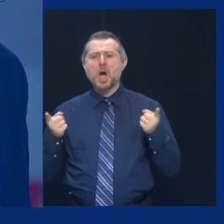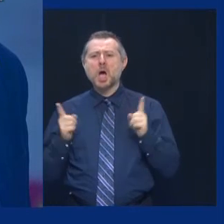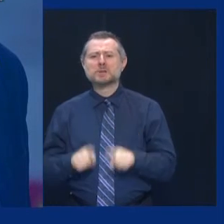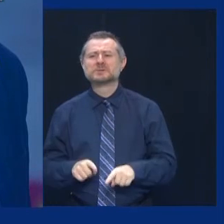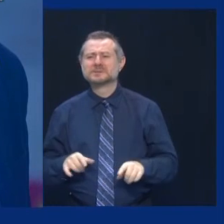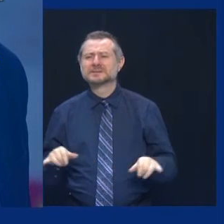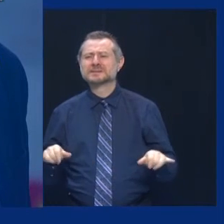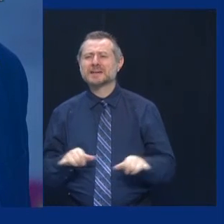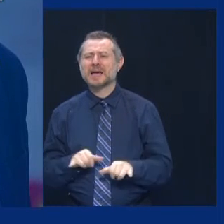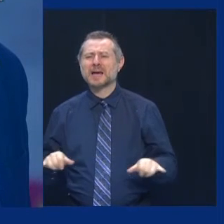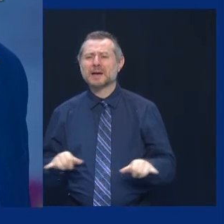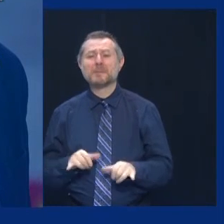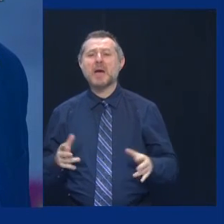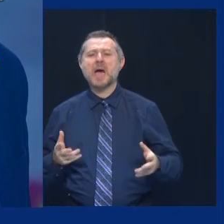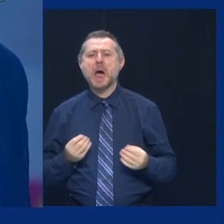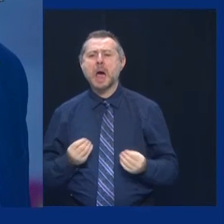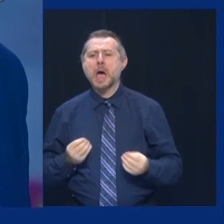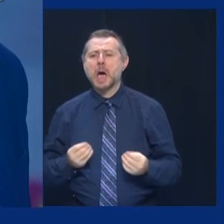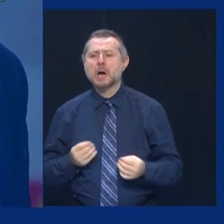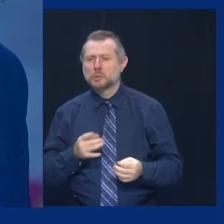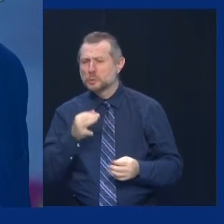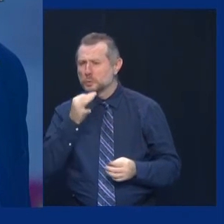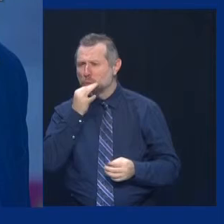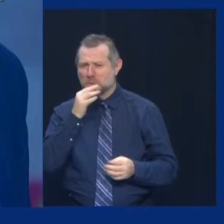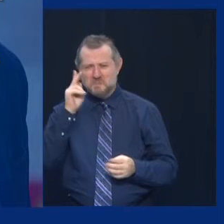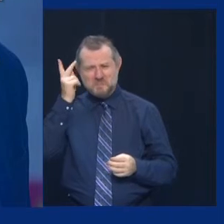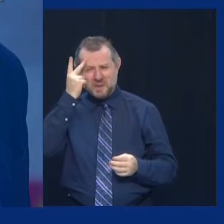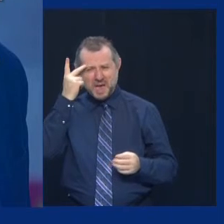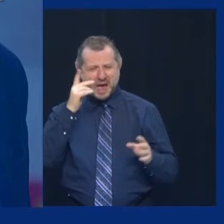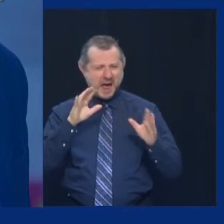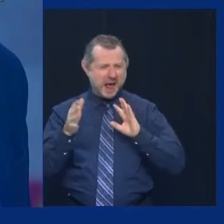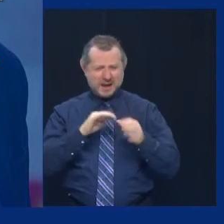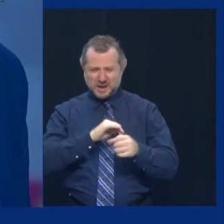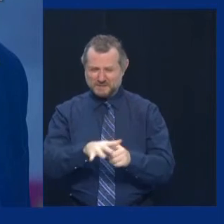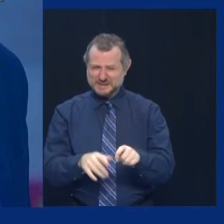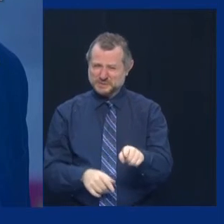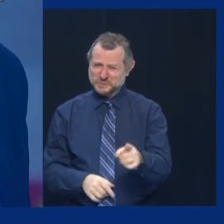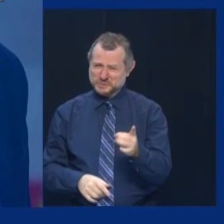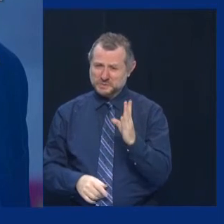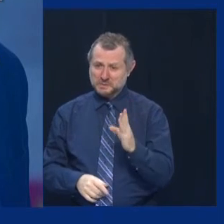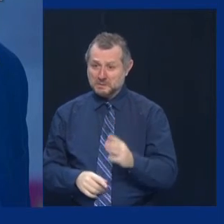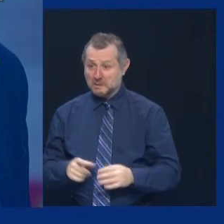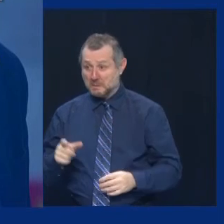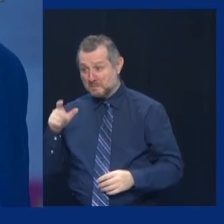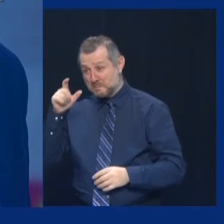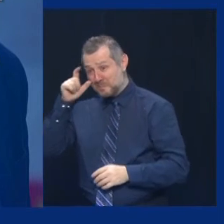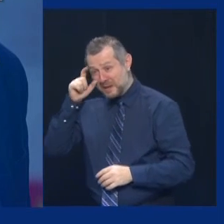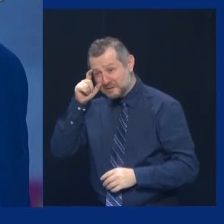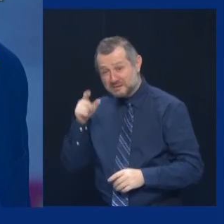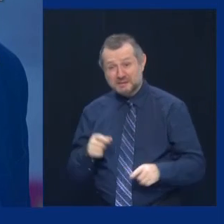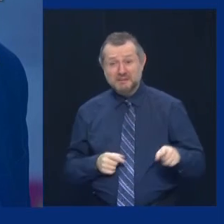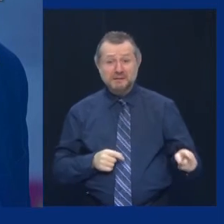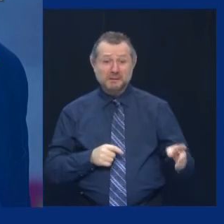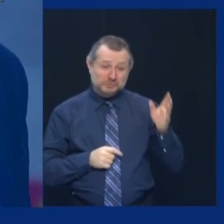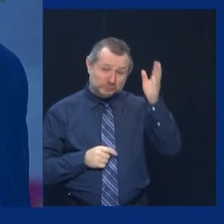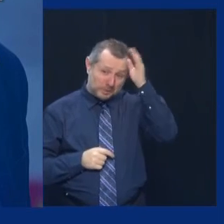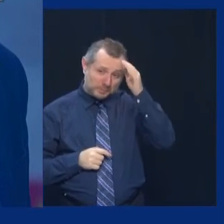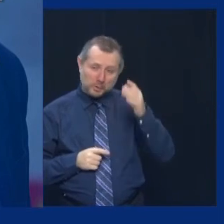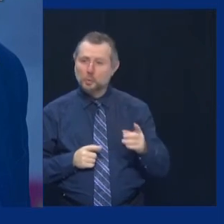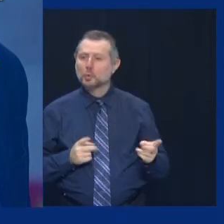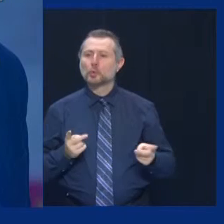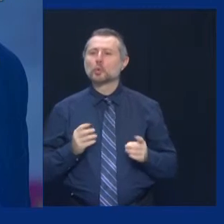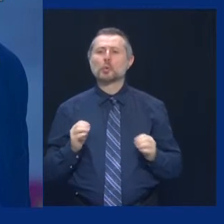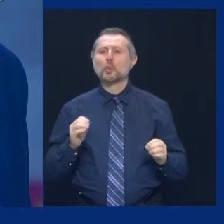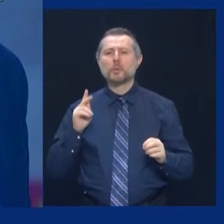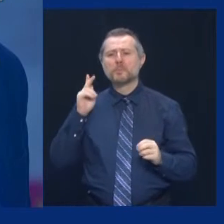with COVID when even Biden and Trump aren't playing politics with COVID? And by the